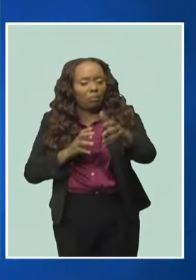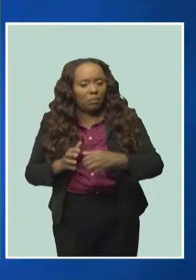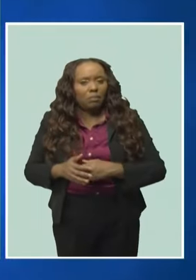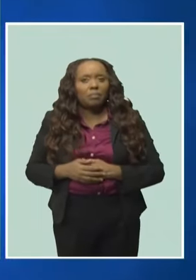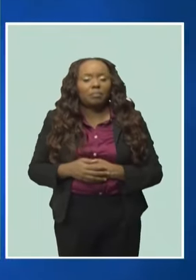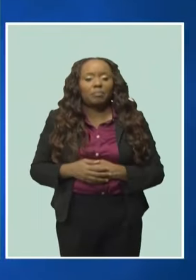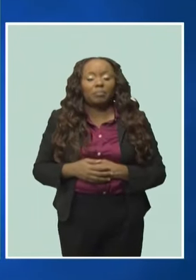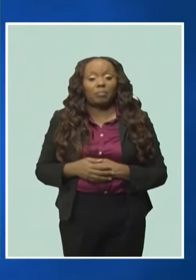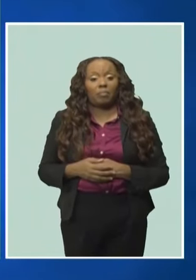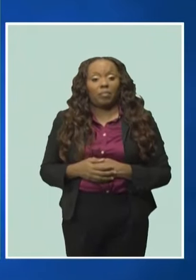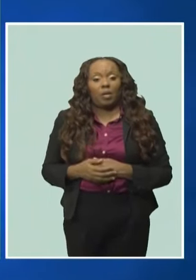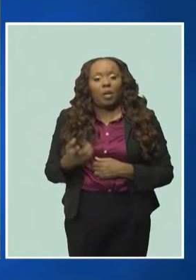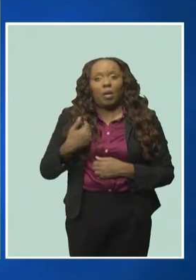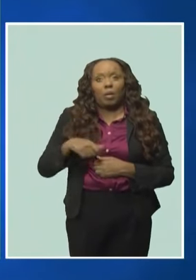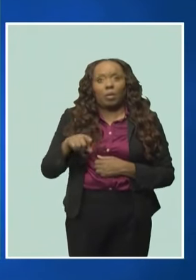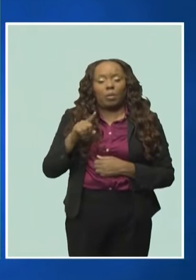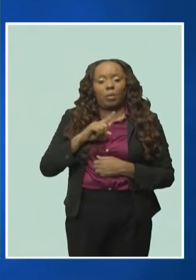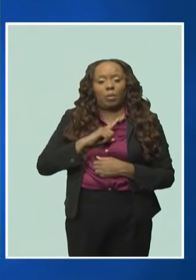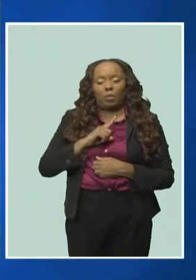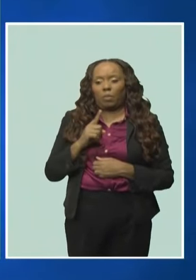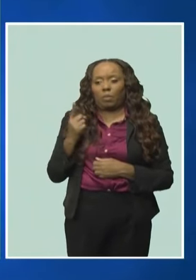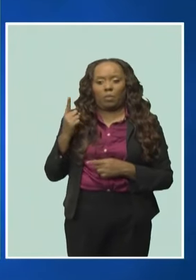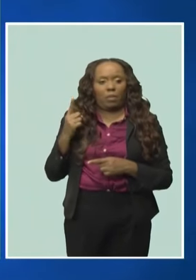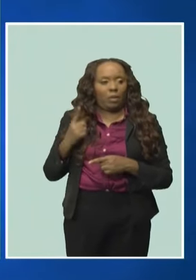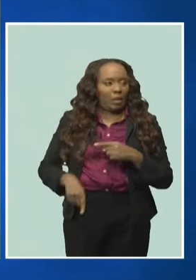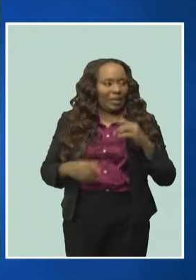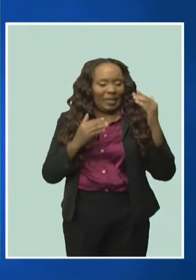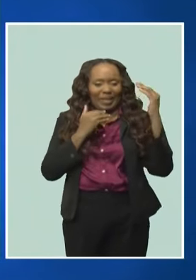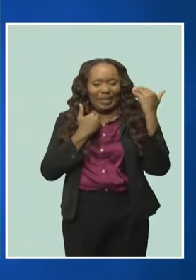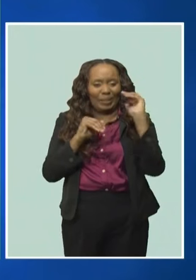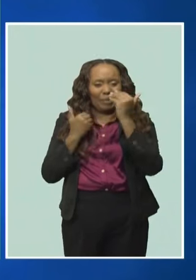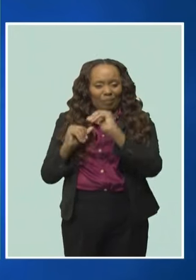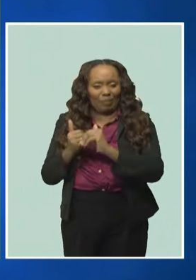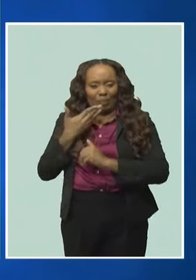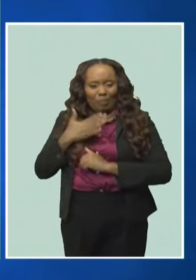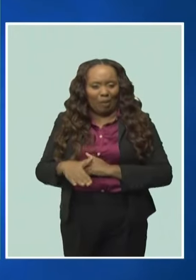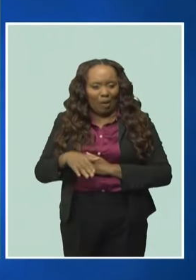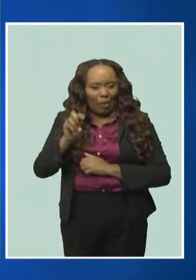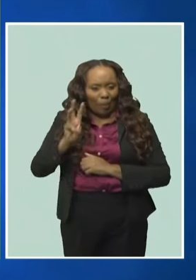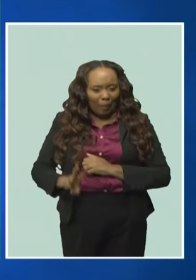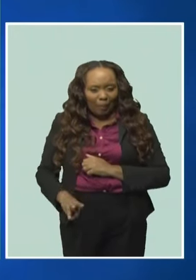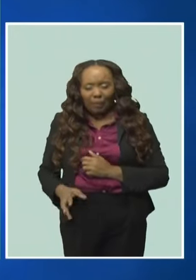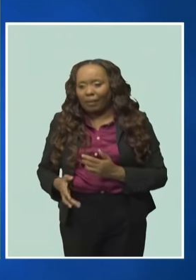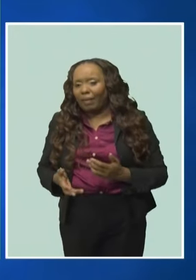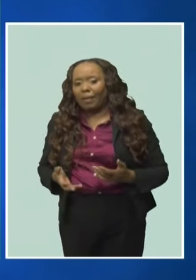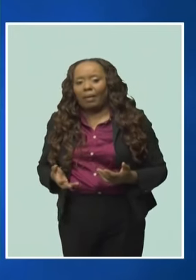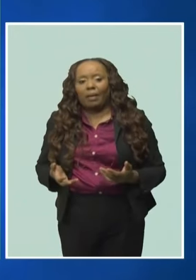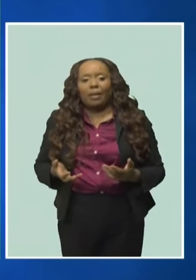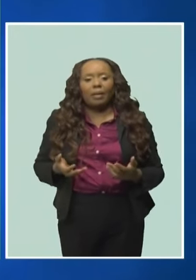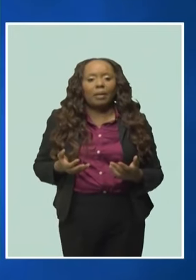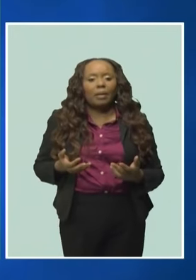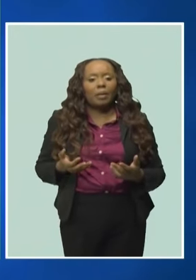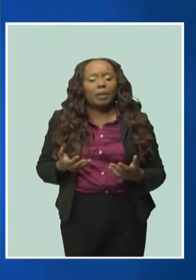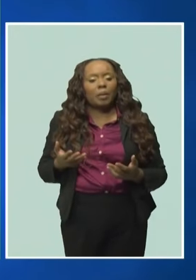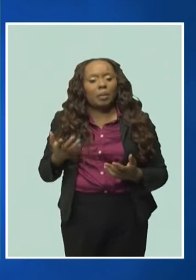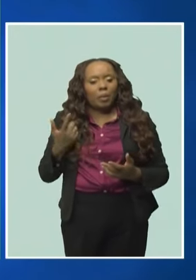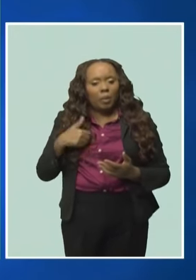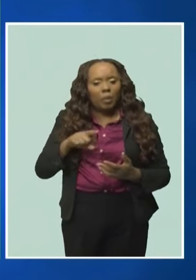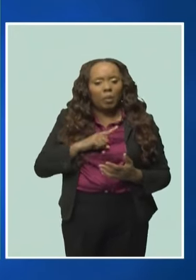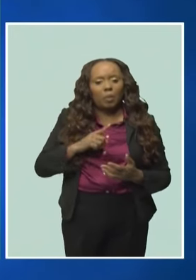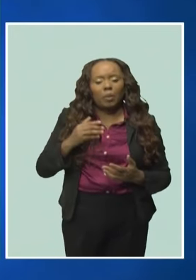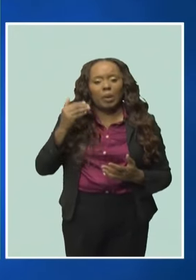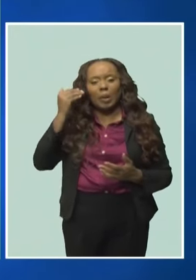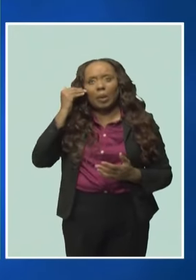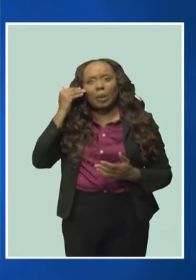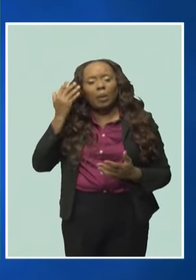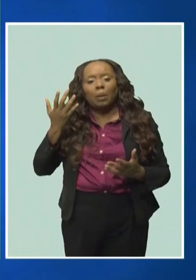We can't limit bad weather or the belief that we're going to have a lot of storms just between that time frame. What that